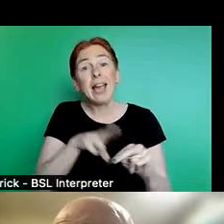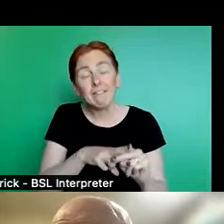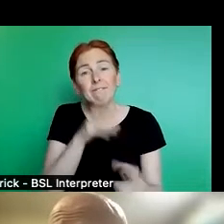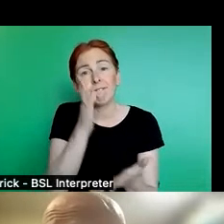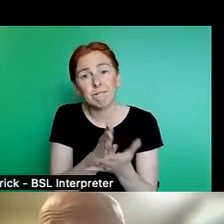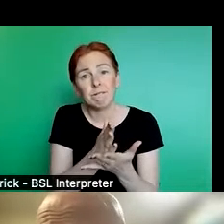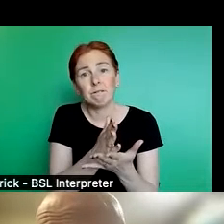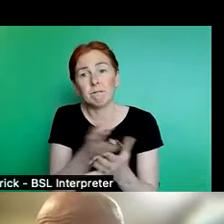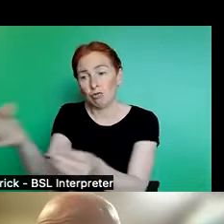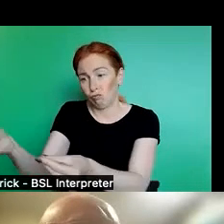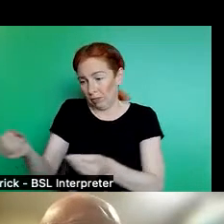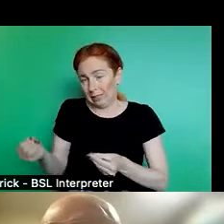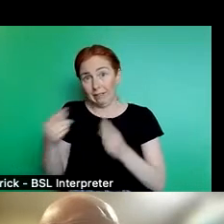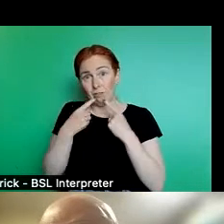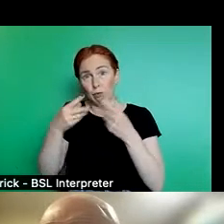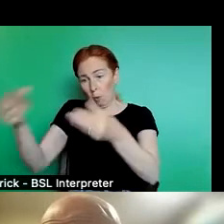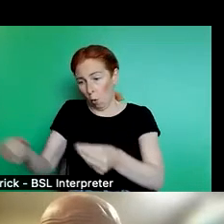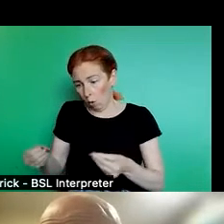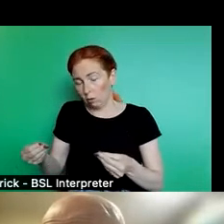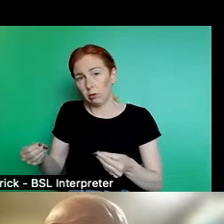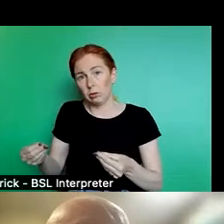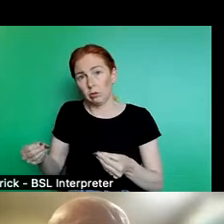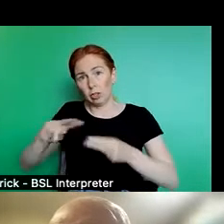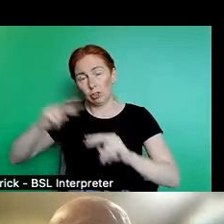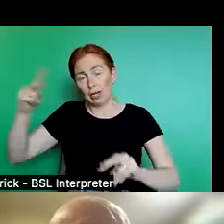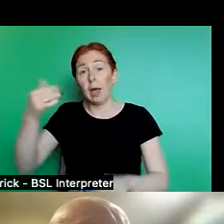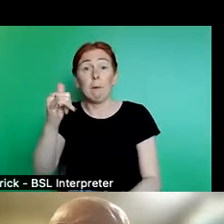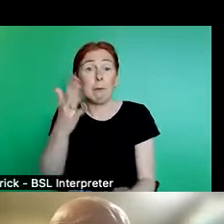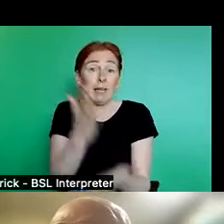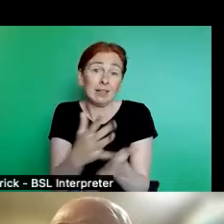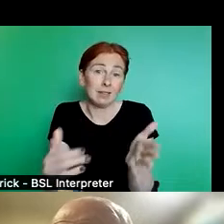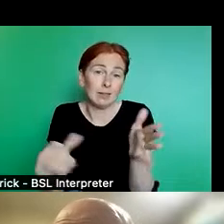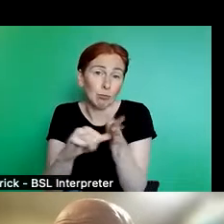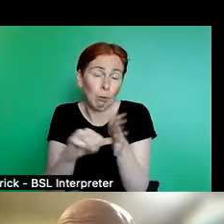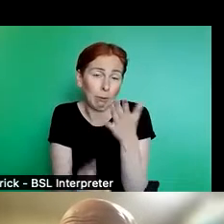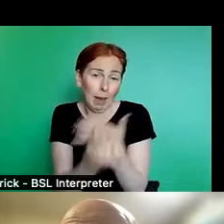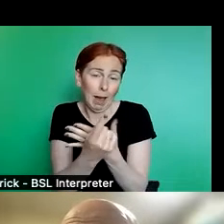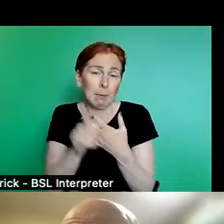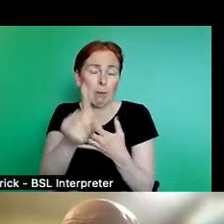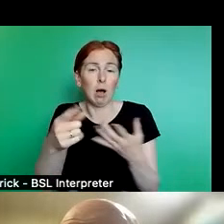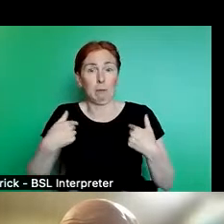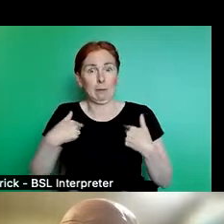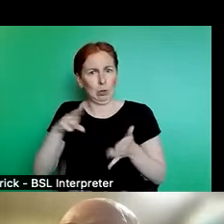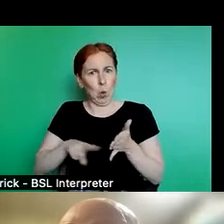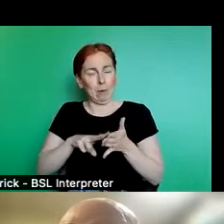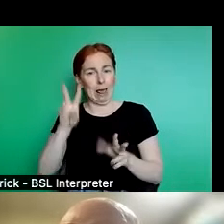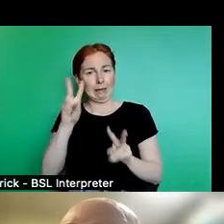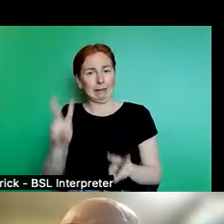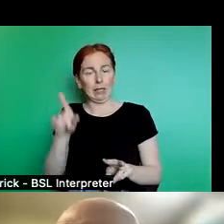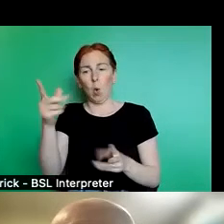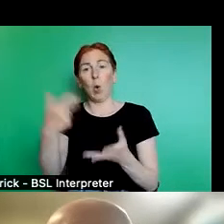means, but this is what, this is where you are and you haven't got any appointments to see anyone, I would